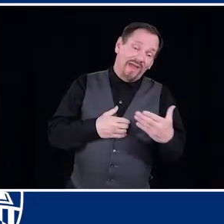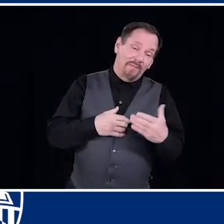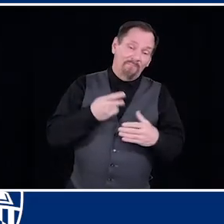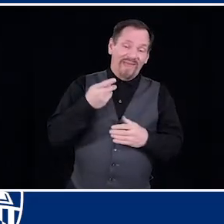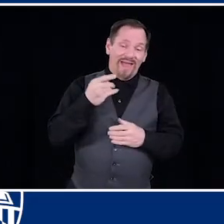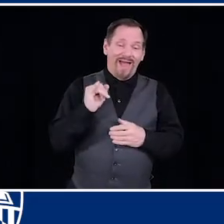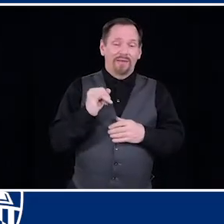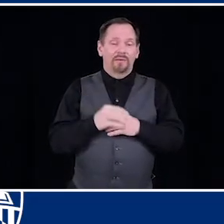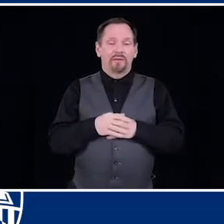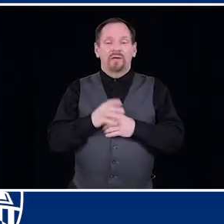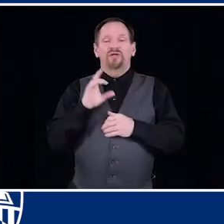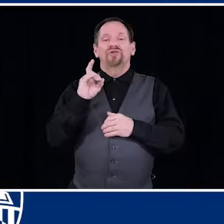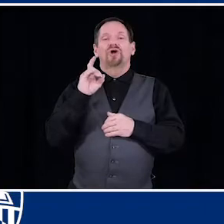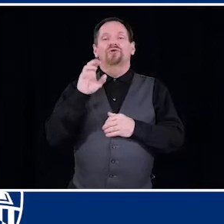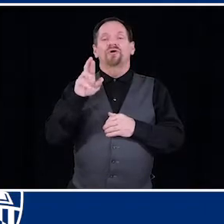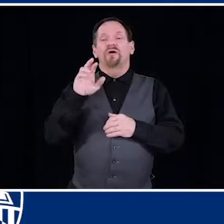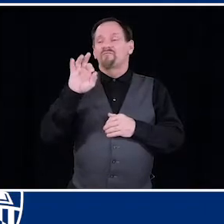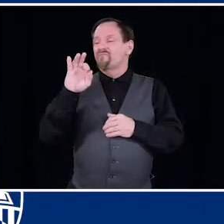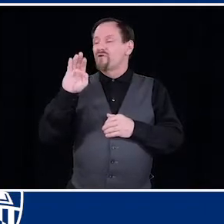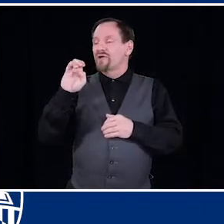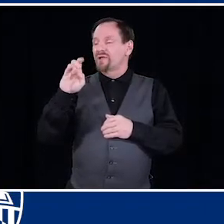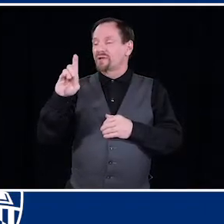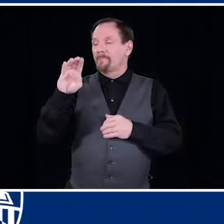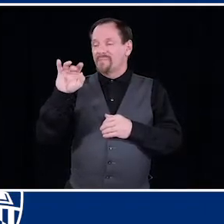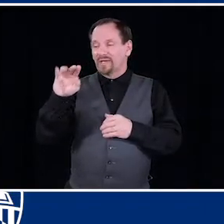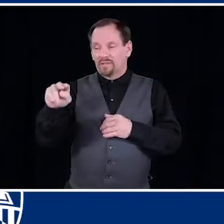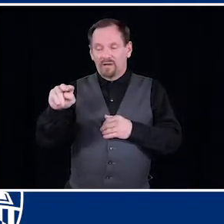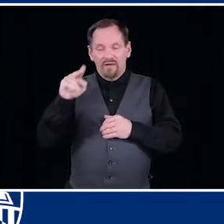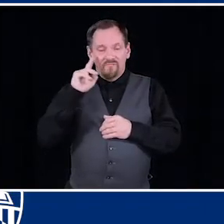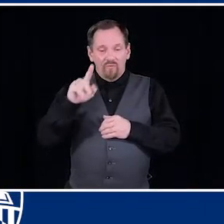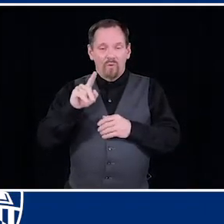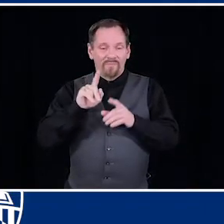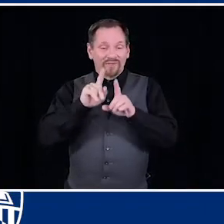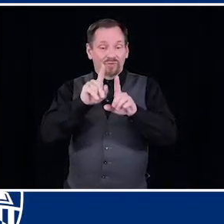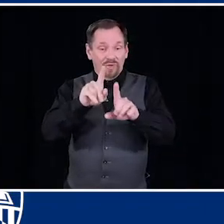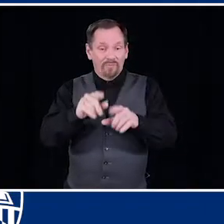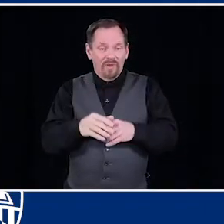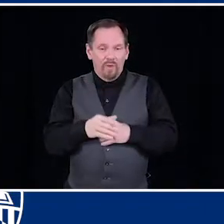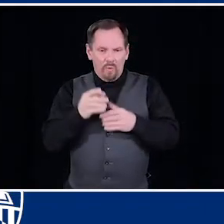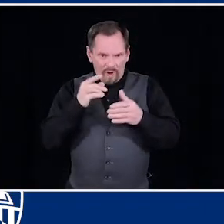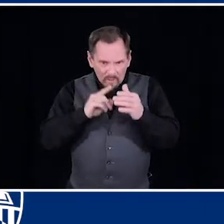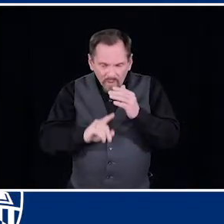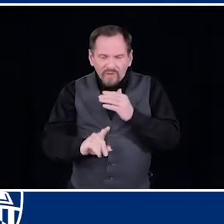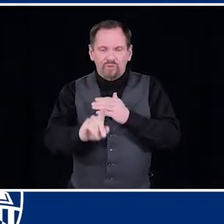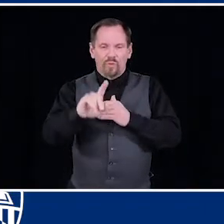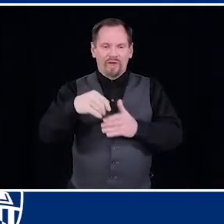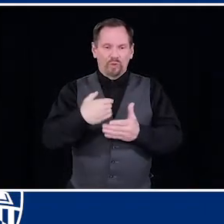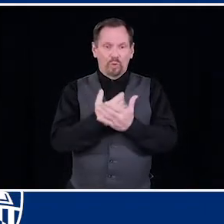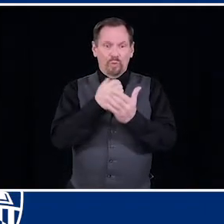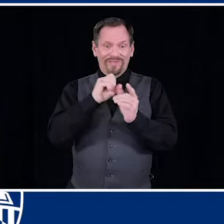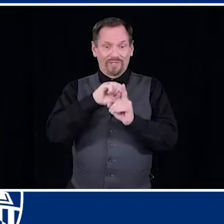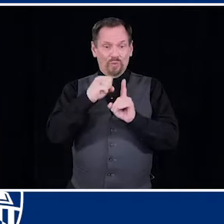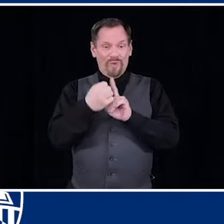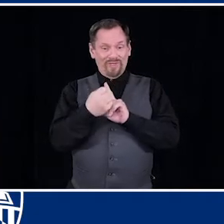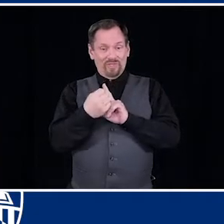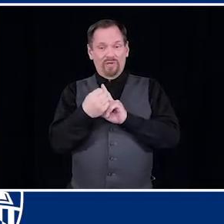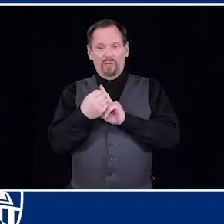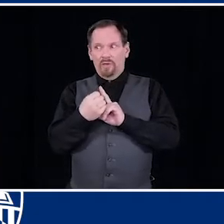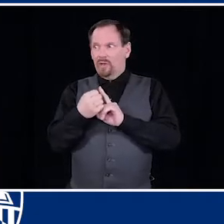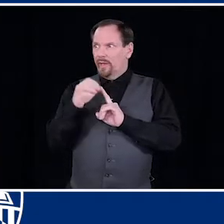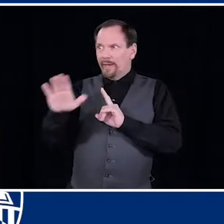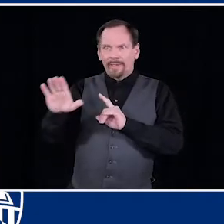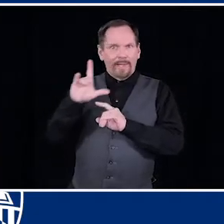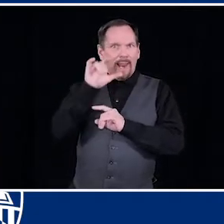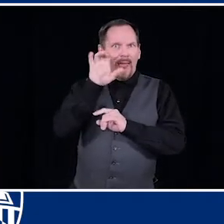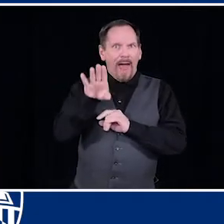my PI, Dr. Friedman, for the mentorship he provided for me as I entered into a very new situation upon entering his